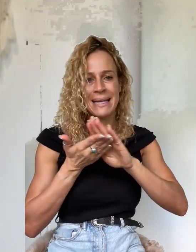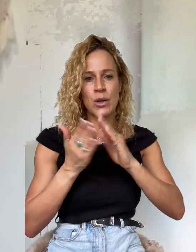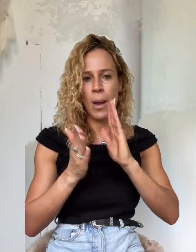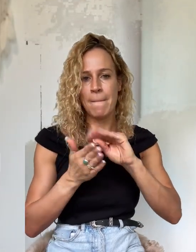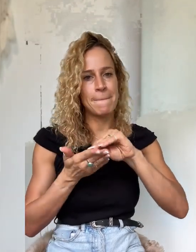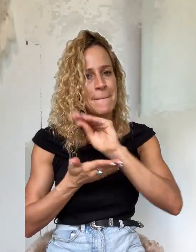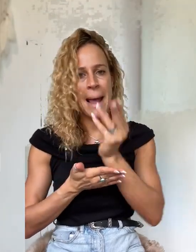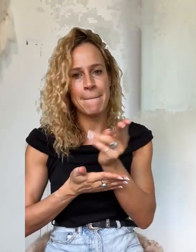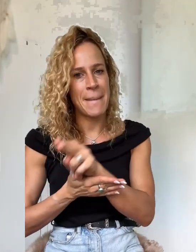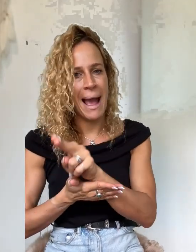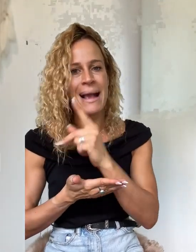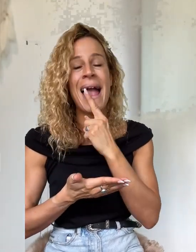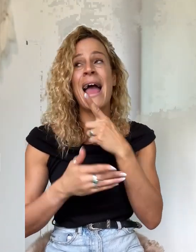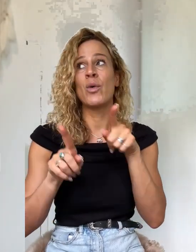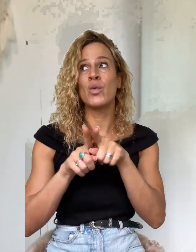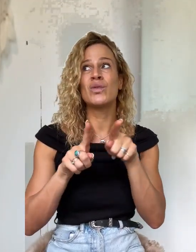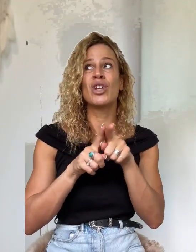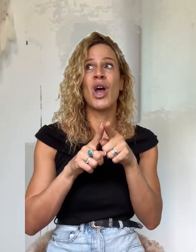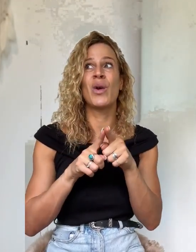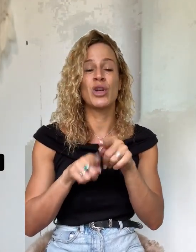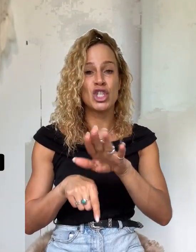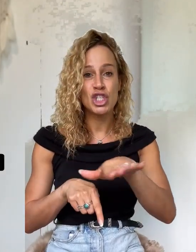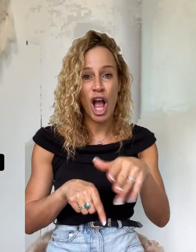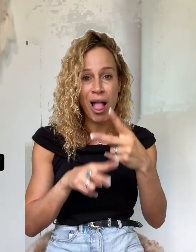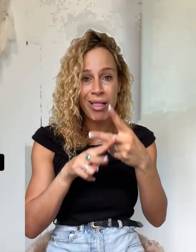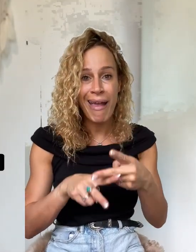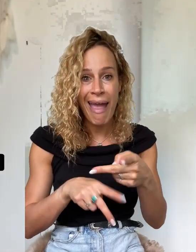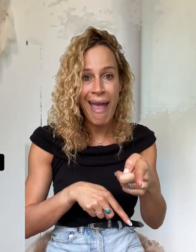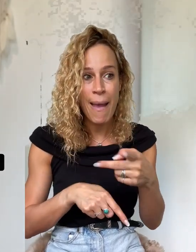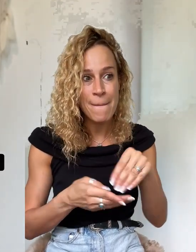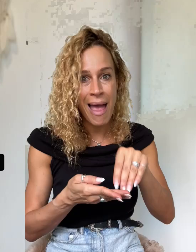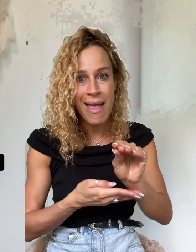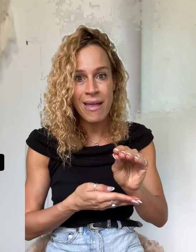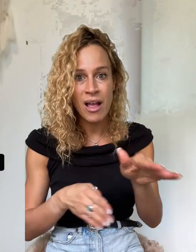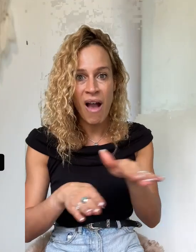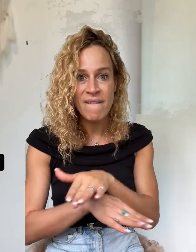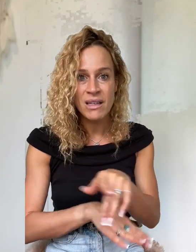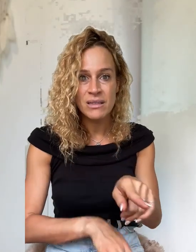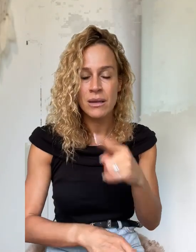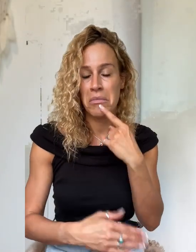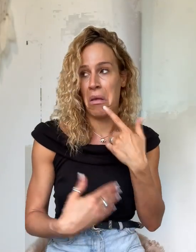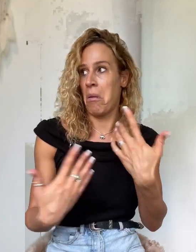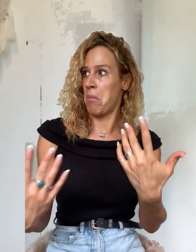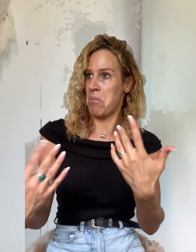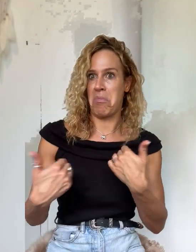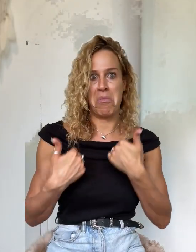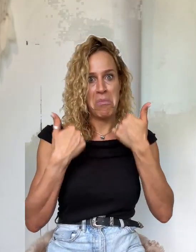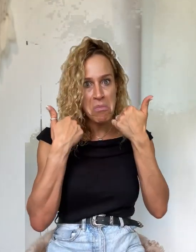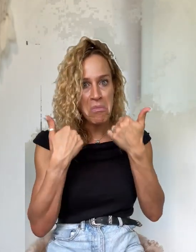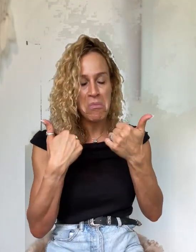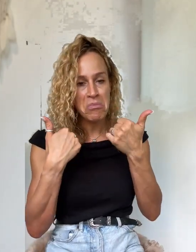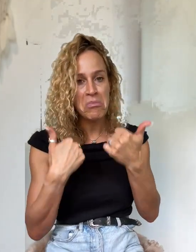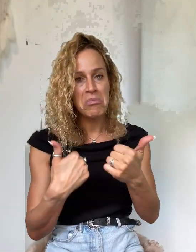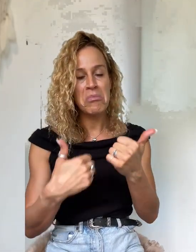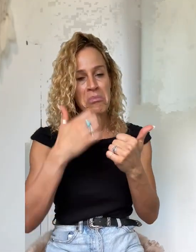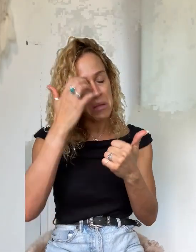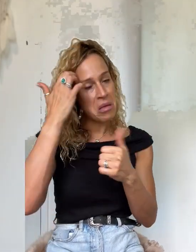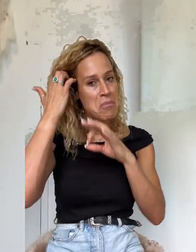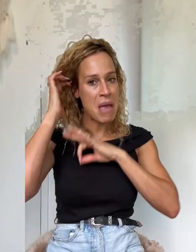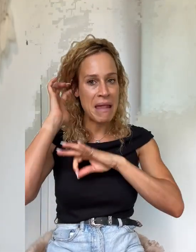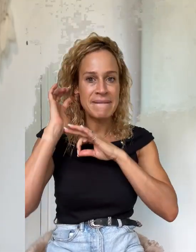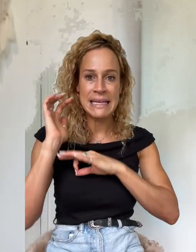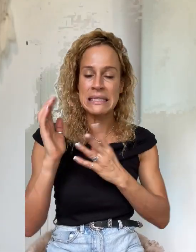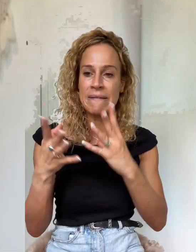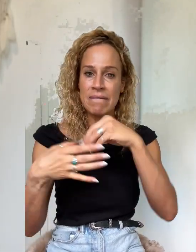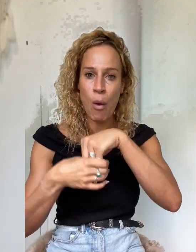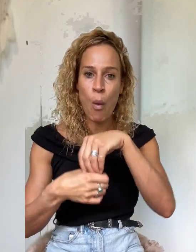for you, and childcare as well paid for. So I was like, this is a no-brainer. Even if I don't like it, I might as well use